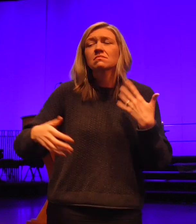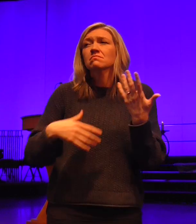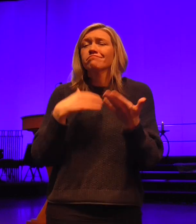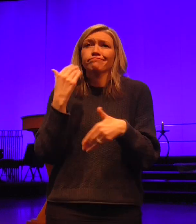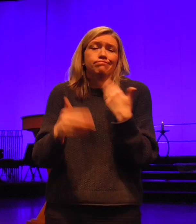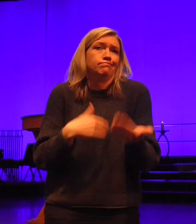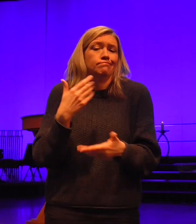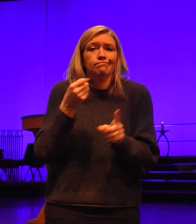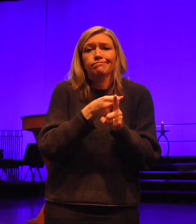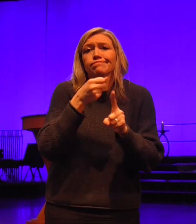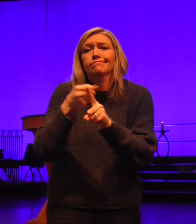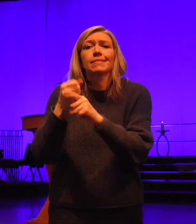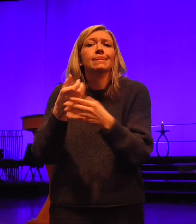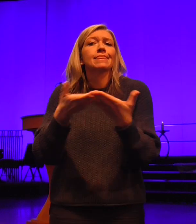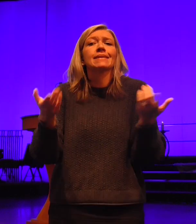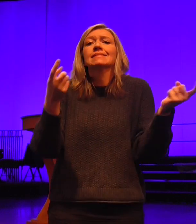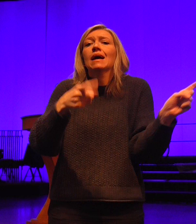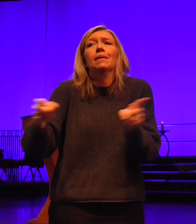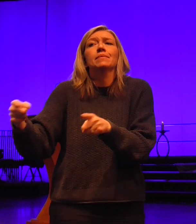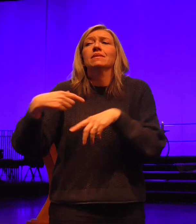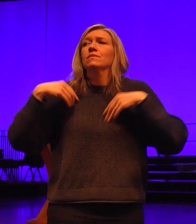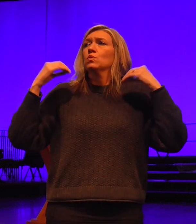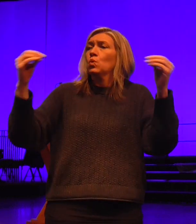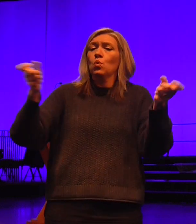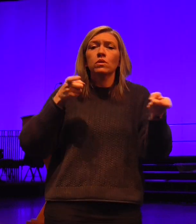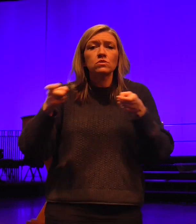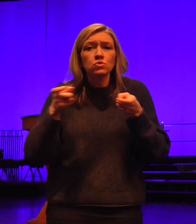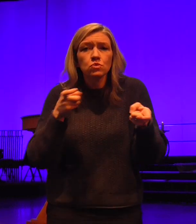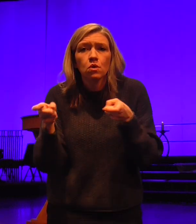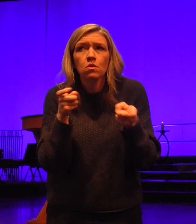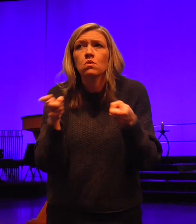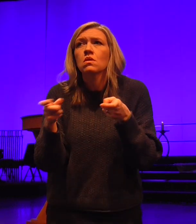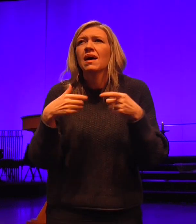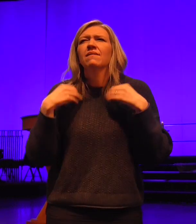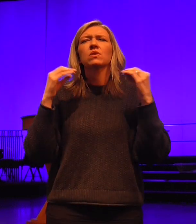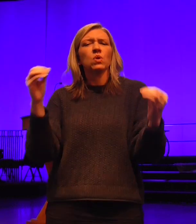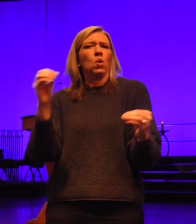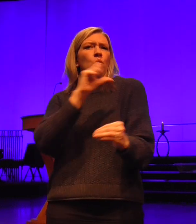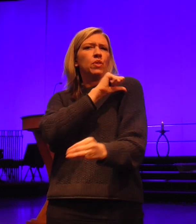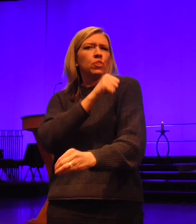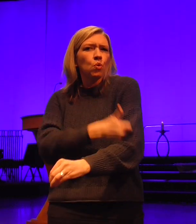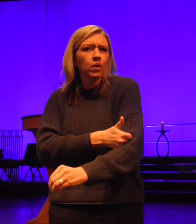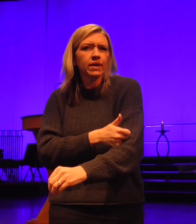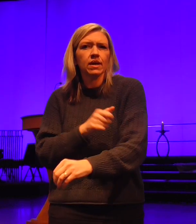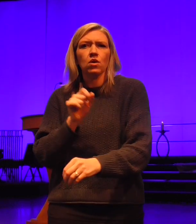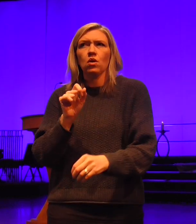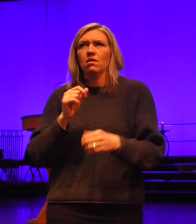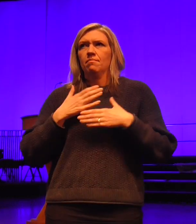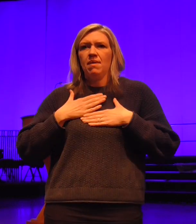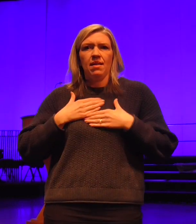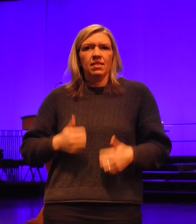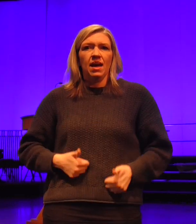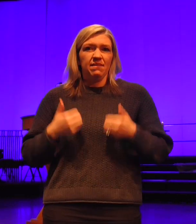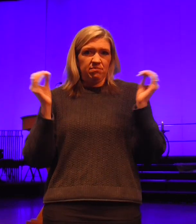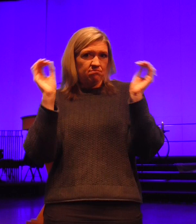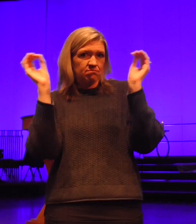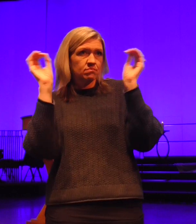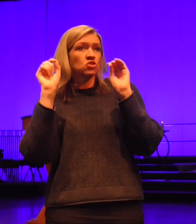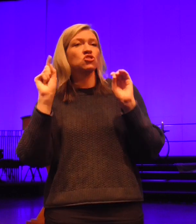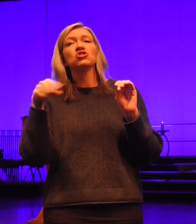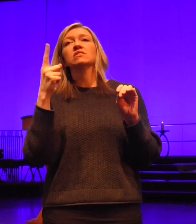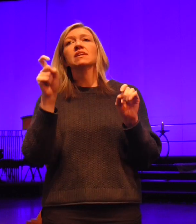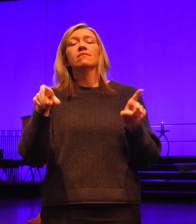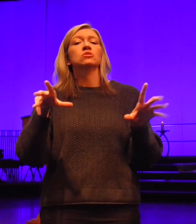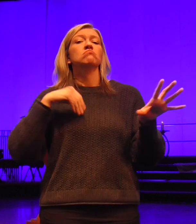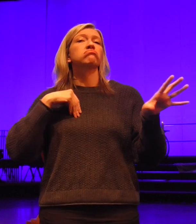things just happen, and you have no control, and you have no authority over your own life, and you just have to deal with what comes